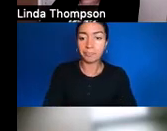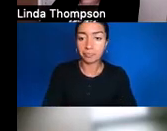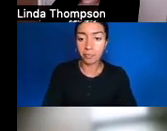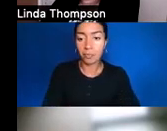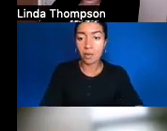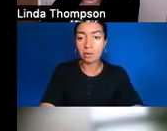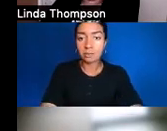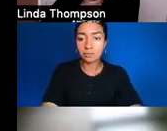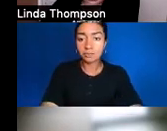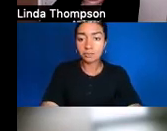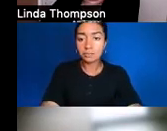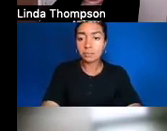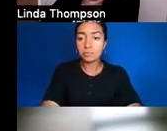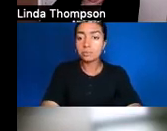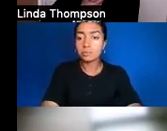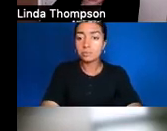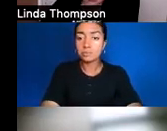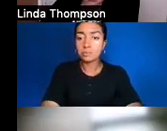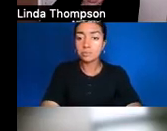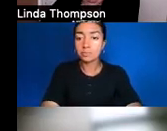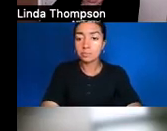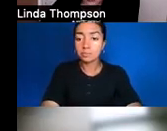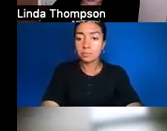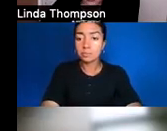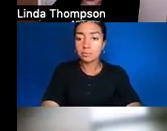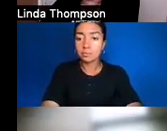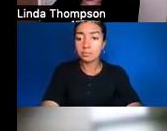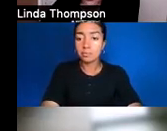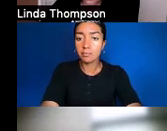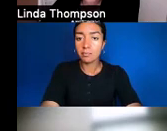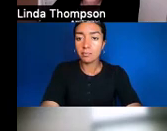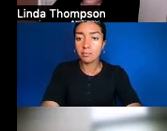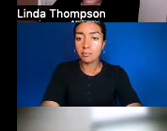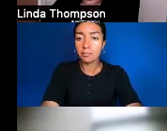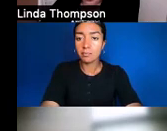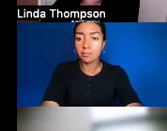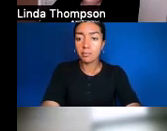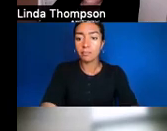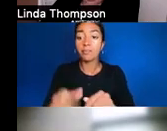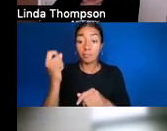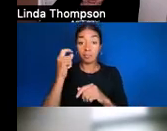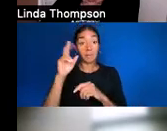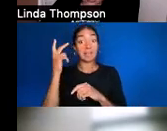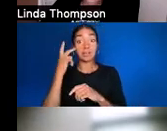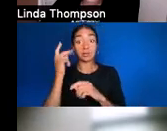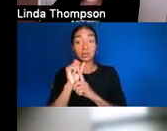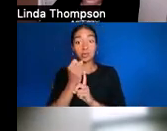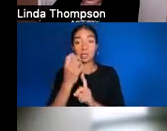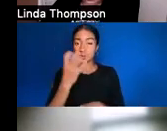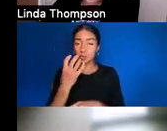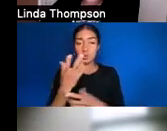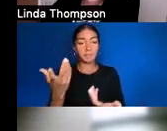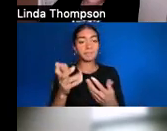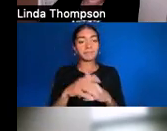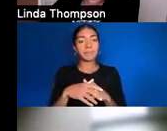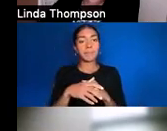political situations, not reading too much in, we really had a lot of